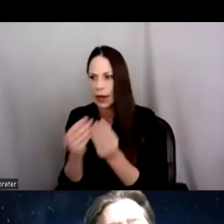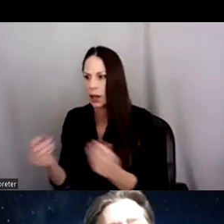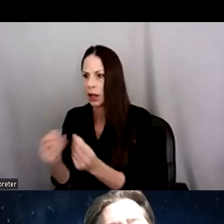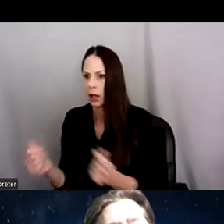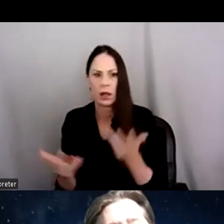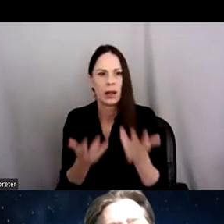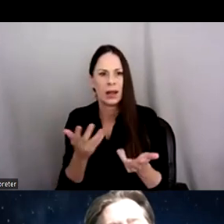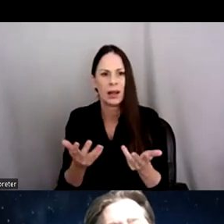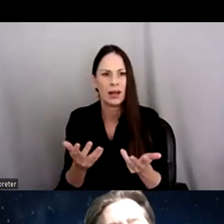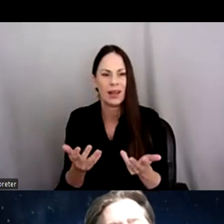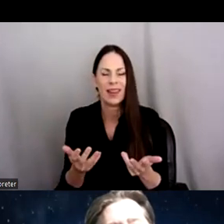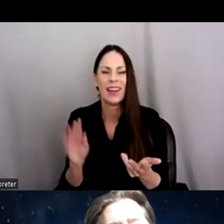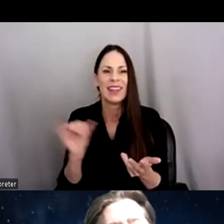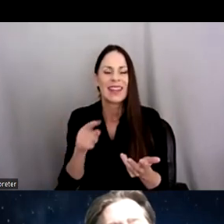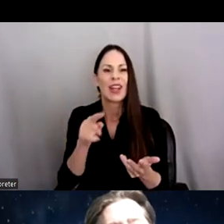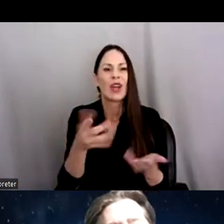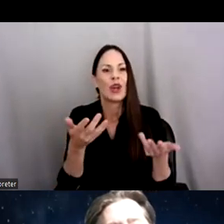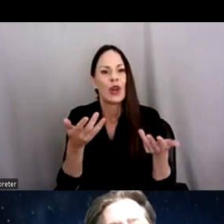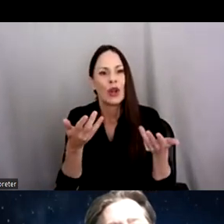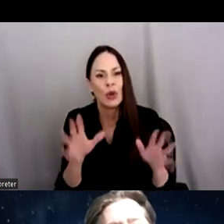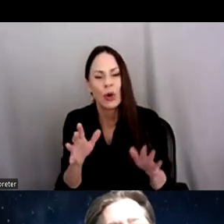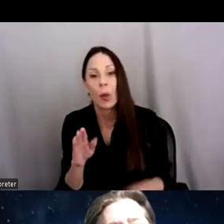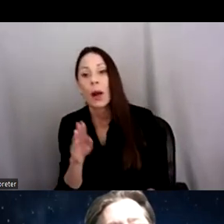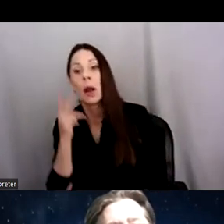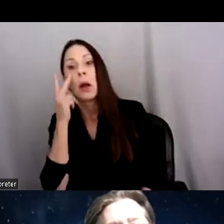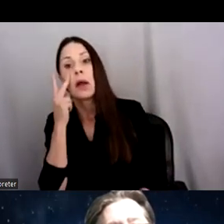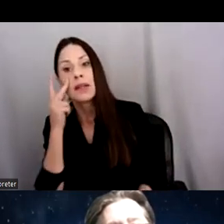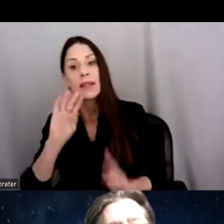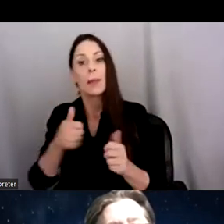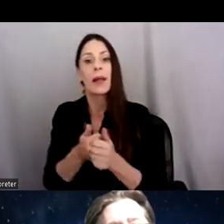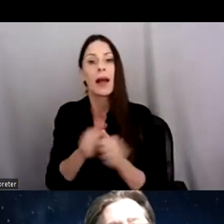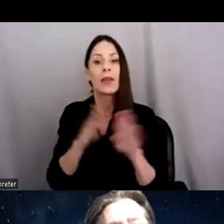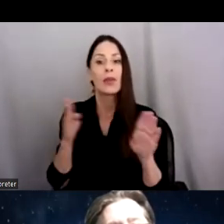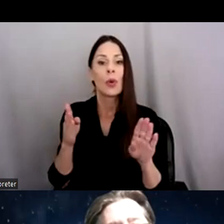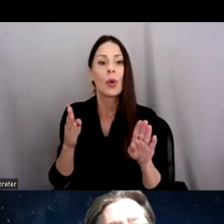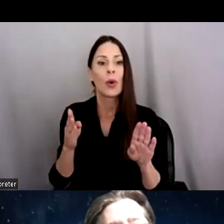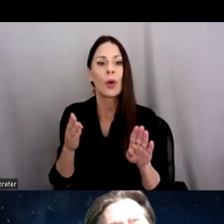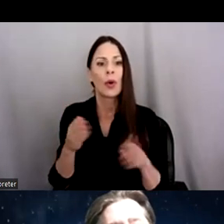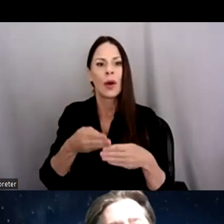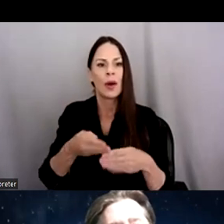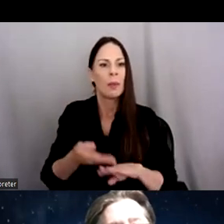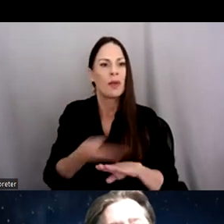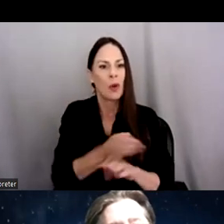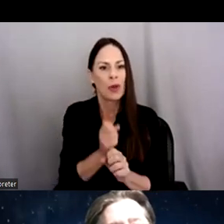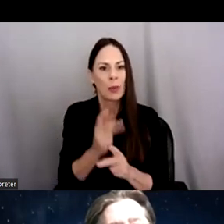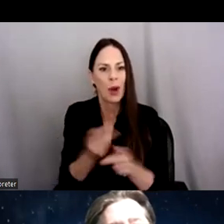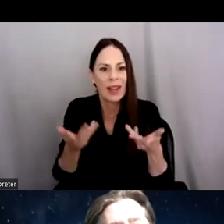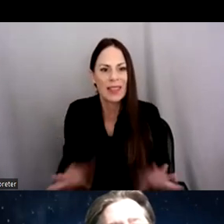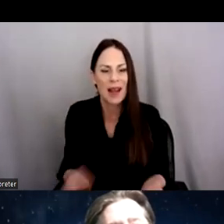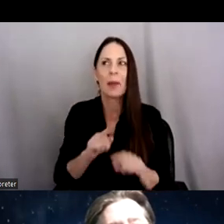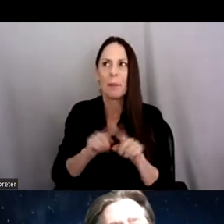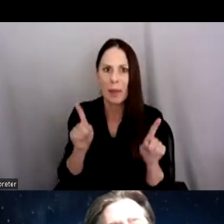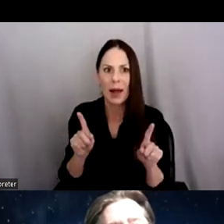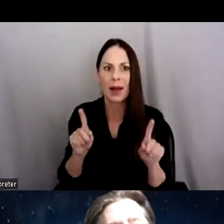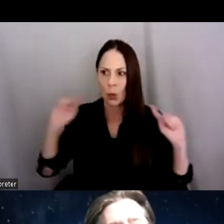see behind the door before the product's done, but we've been making the cake the whole time. And it's been